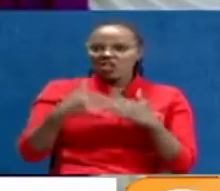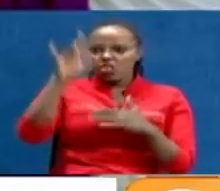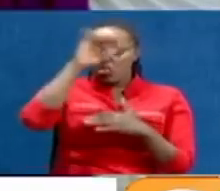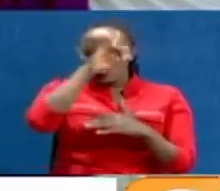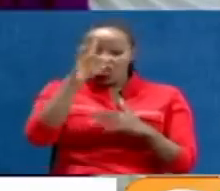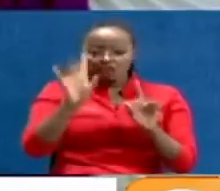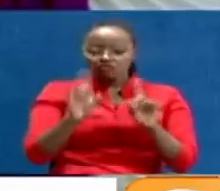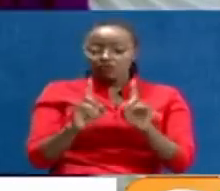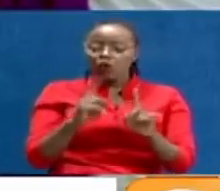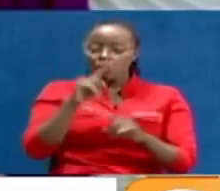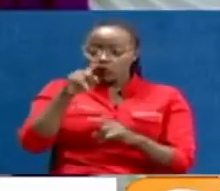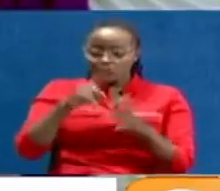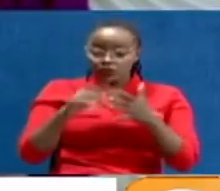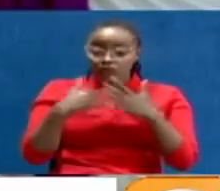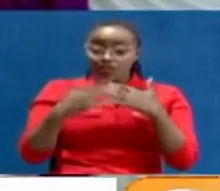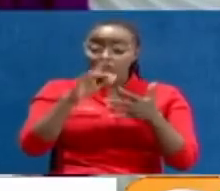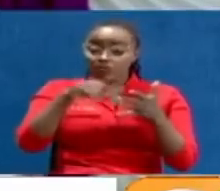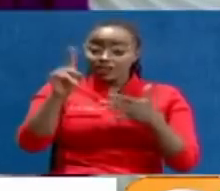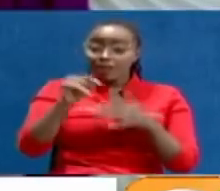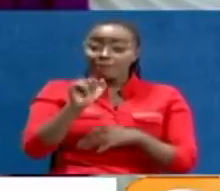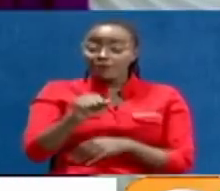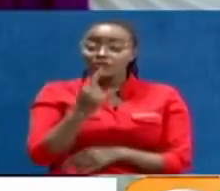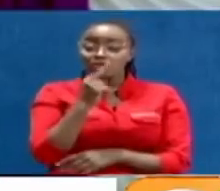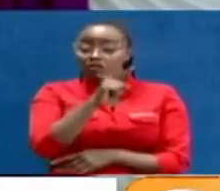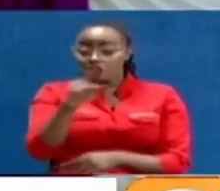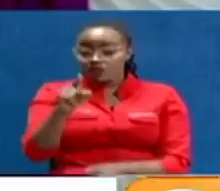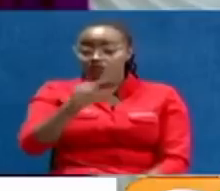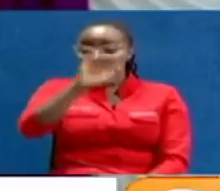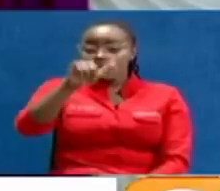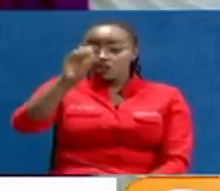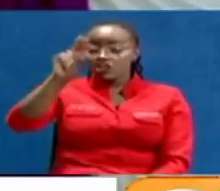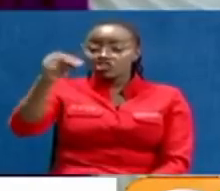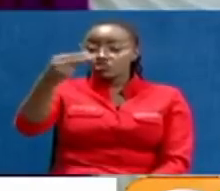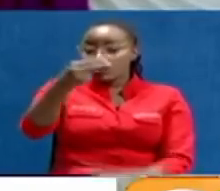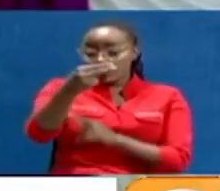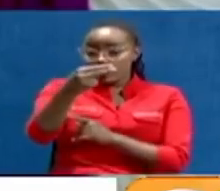be compromised. And I can tell you, John Kufuor